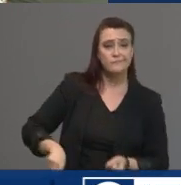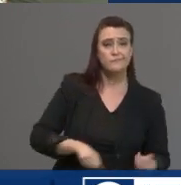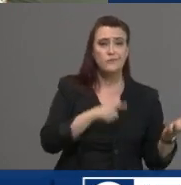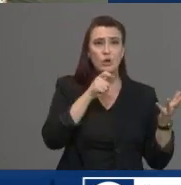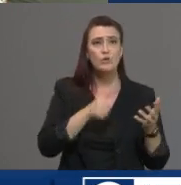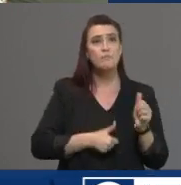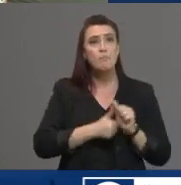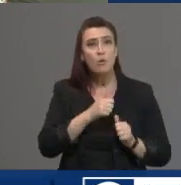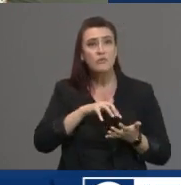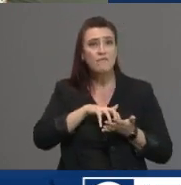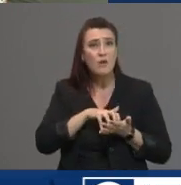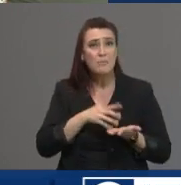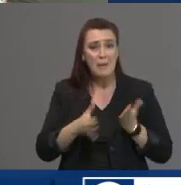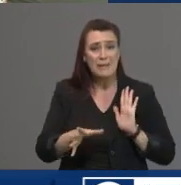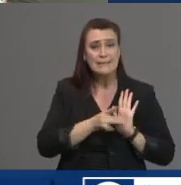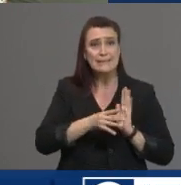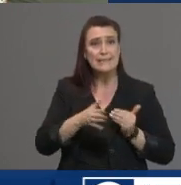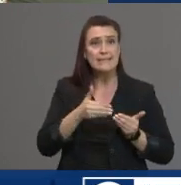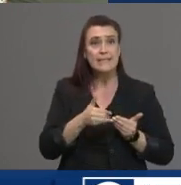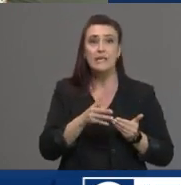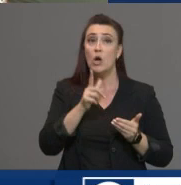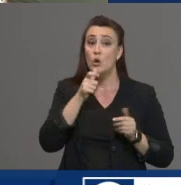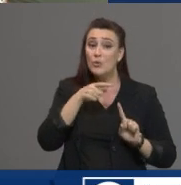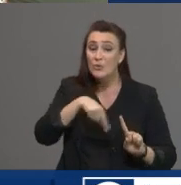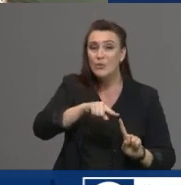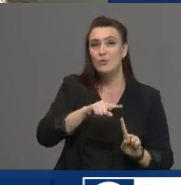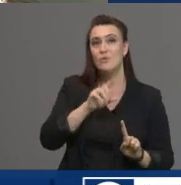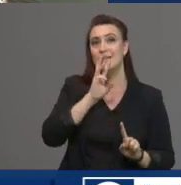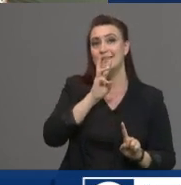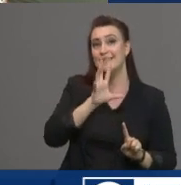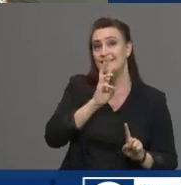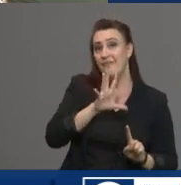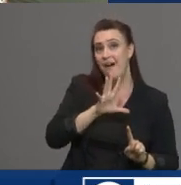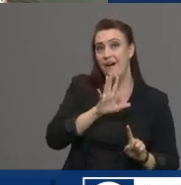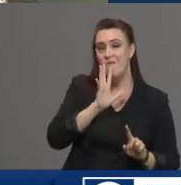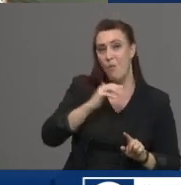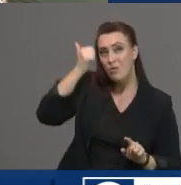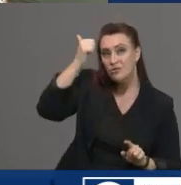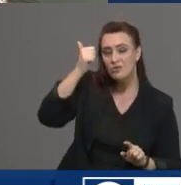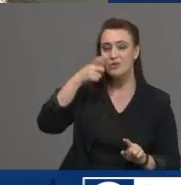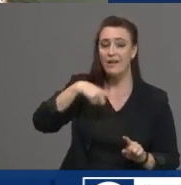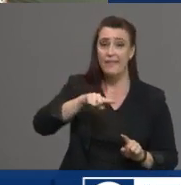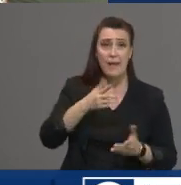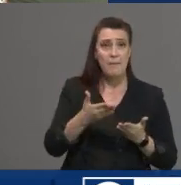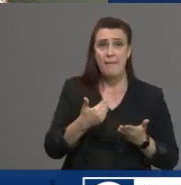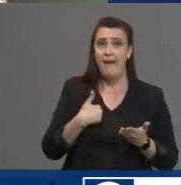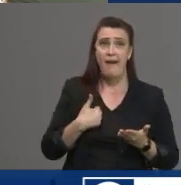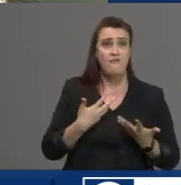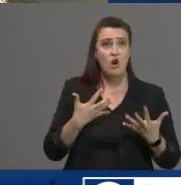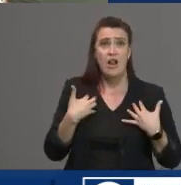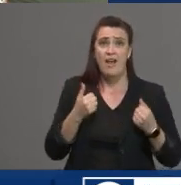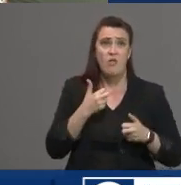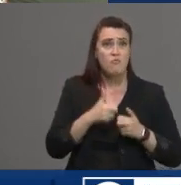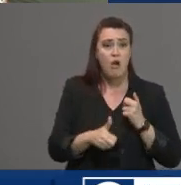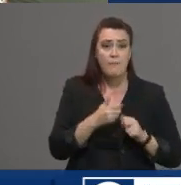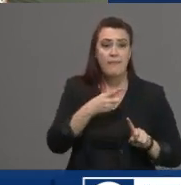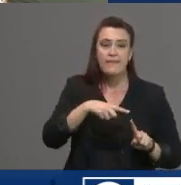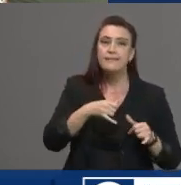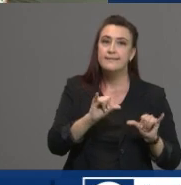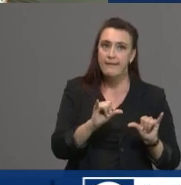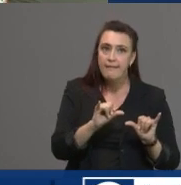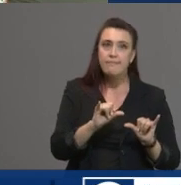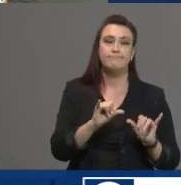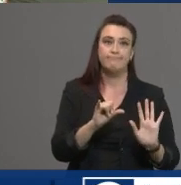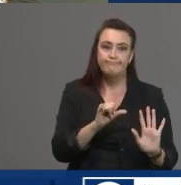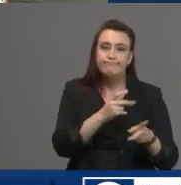folks that are 65 years and older with an underlying health condition, they are still in that